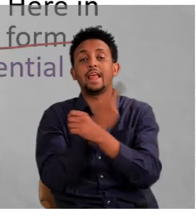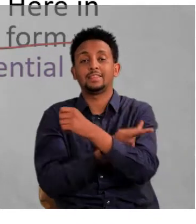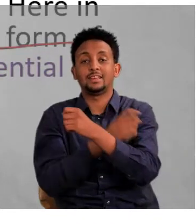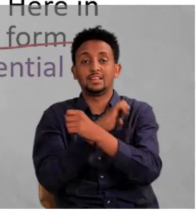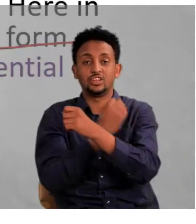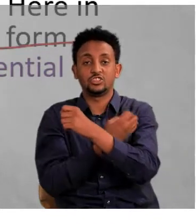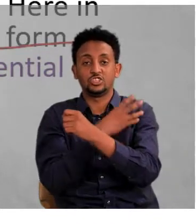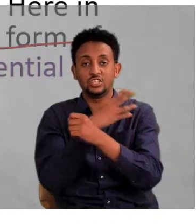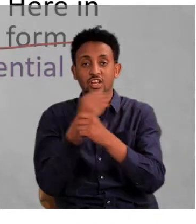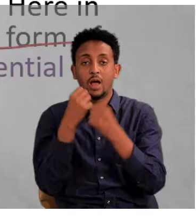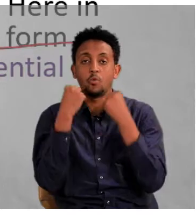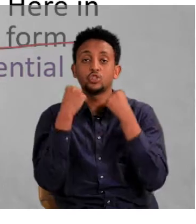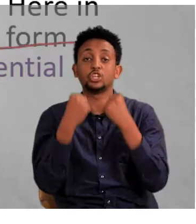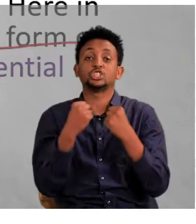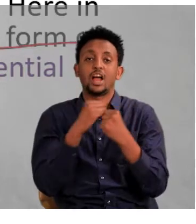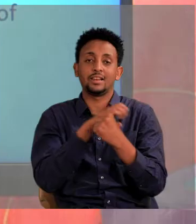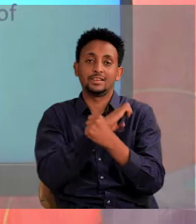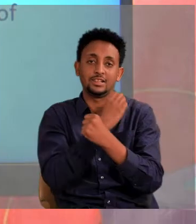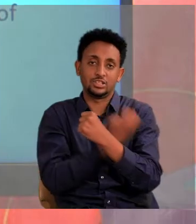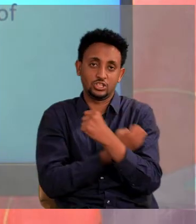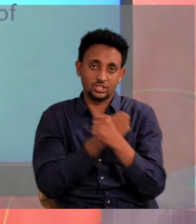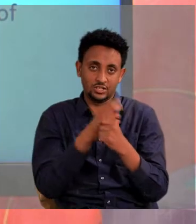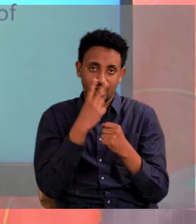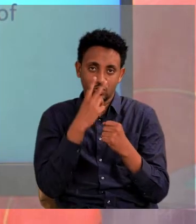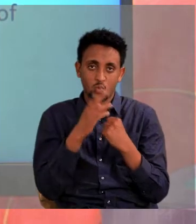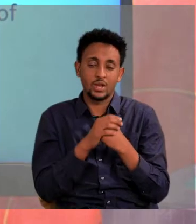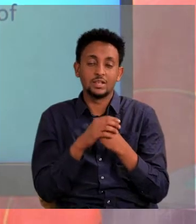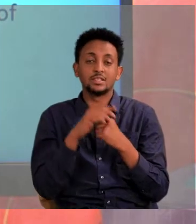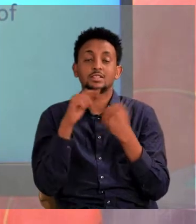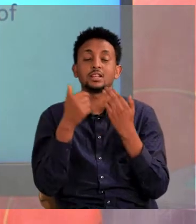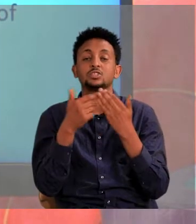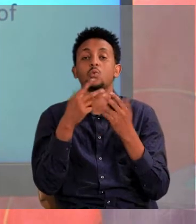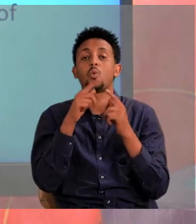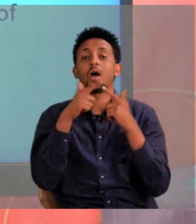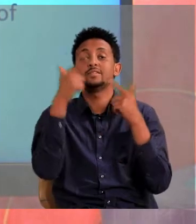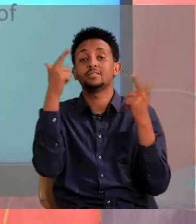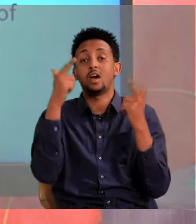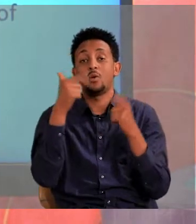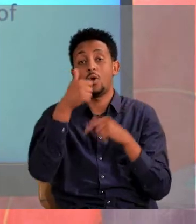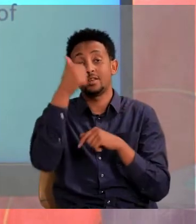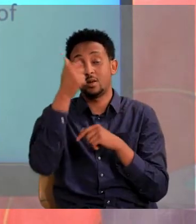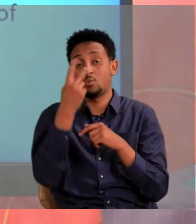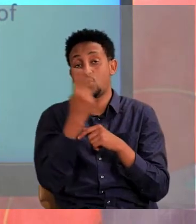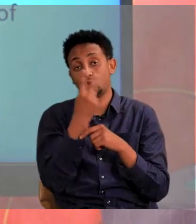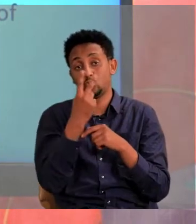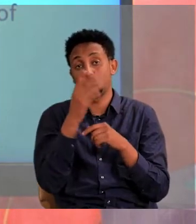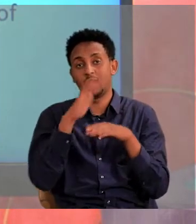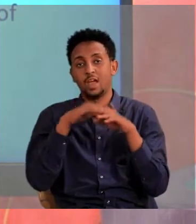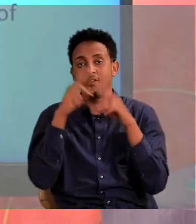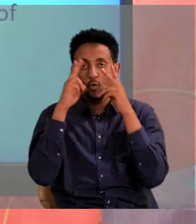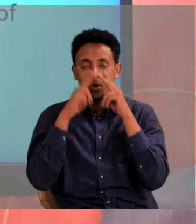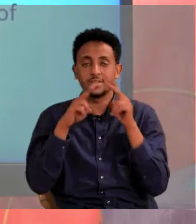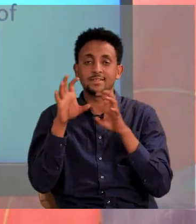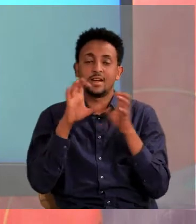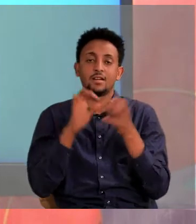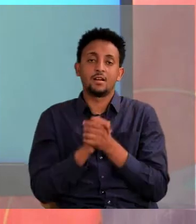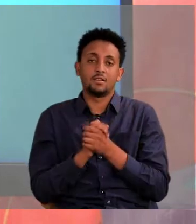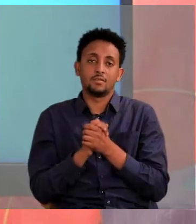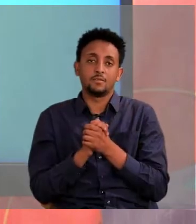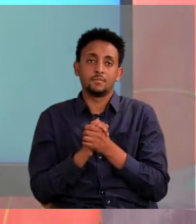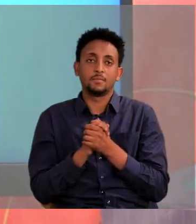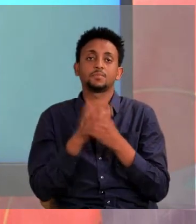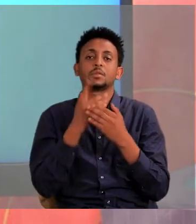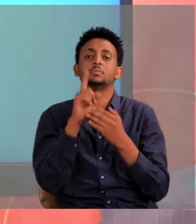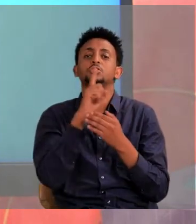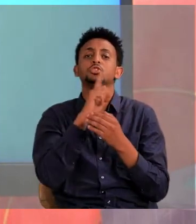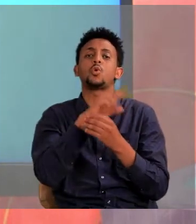energy and the potential energy. So we are mainly focused on these two types of energies.